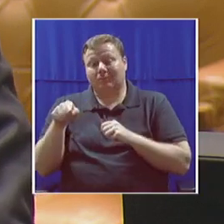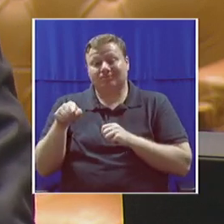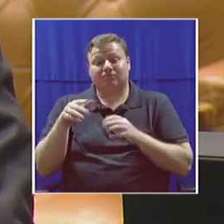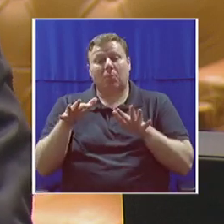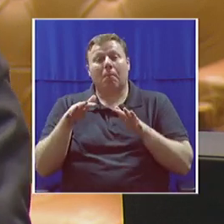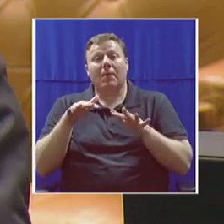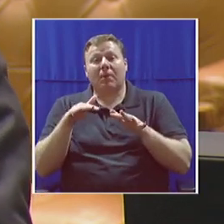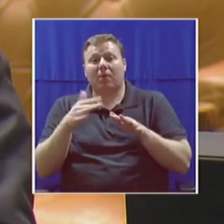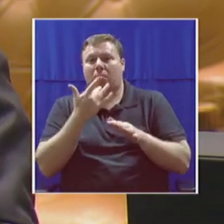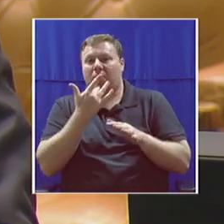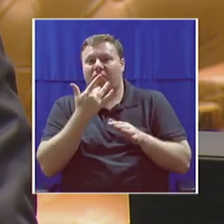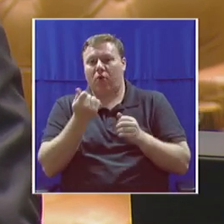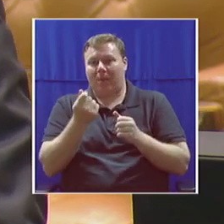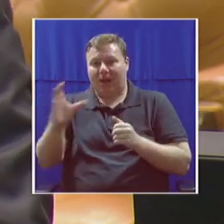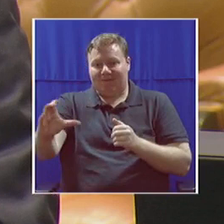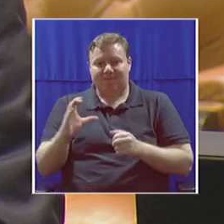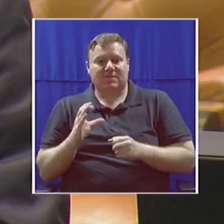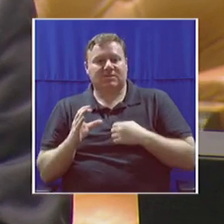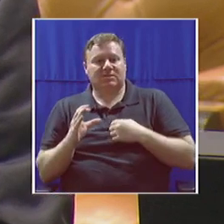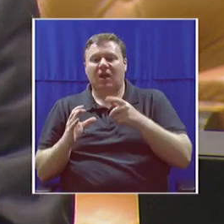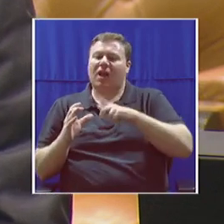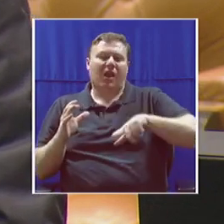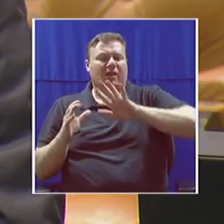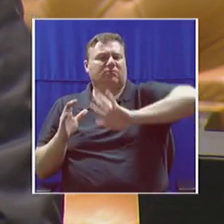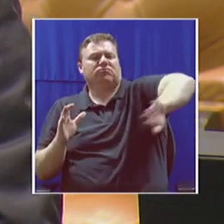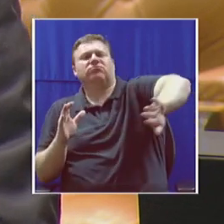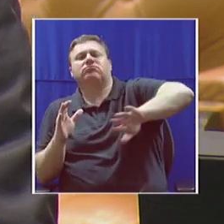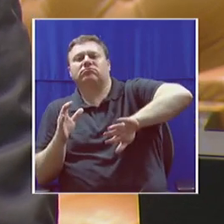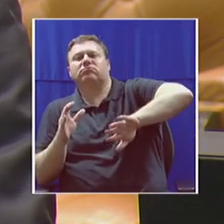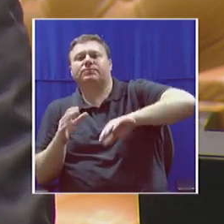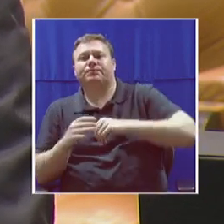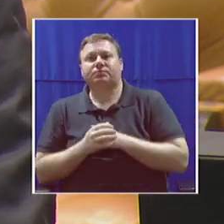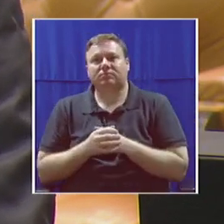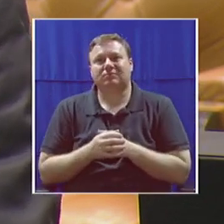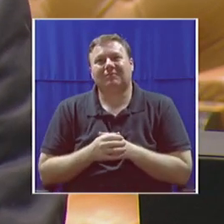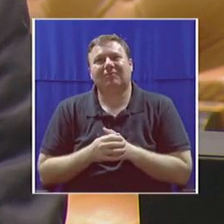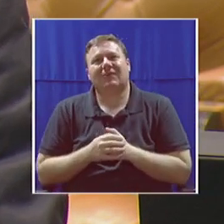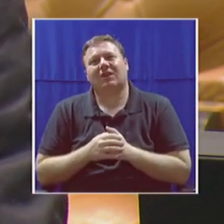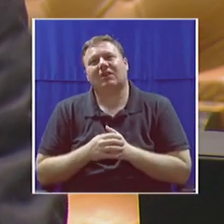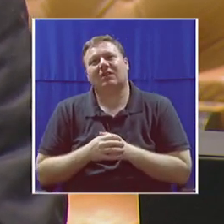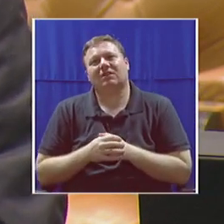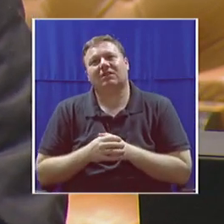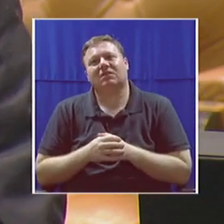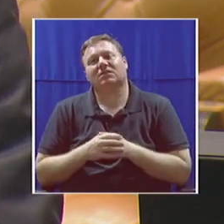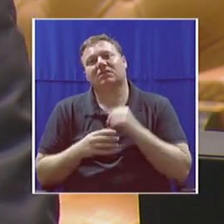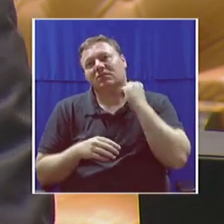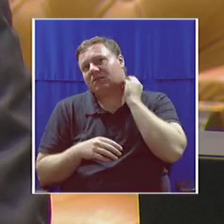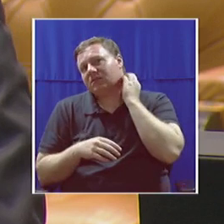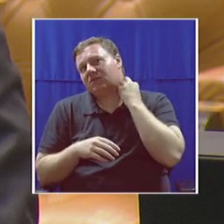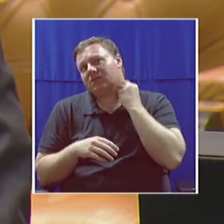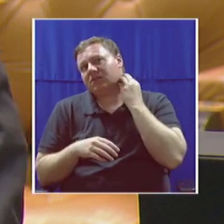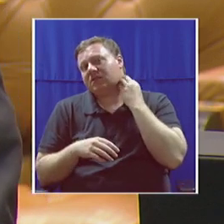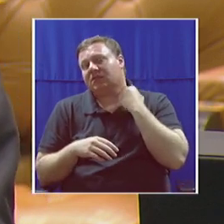preferring financial compensation than land is a very is an issue that is